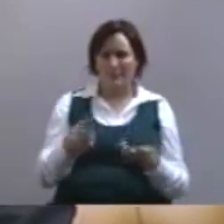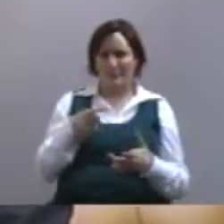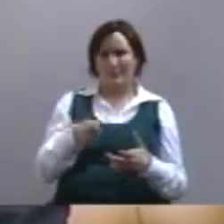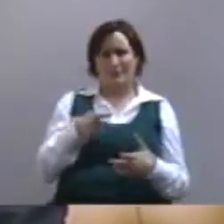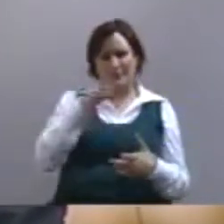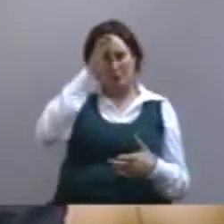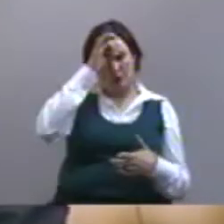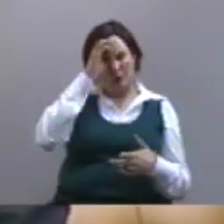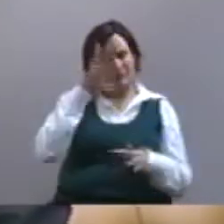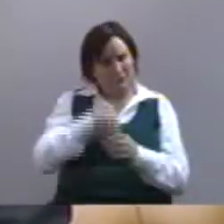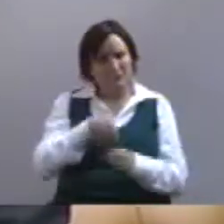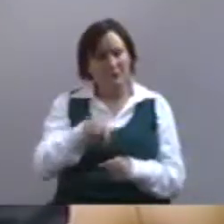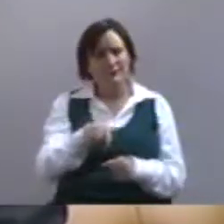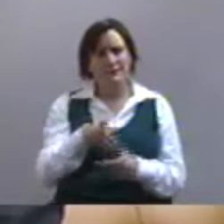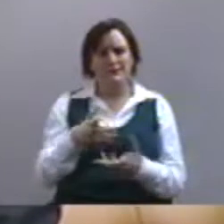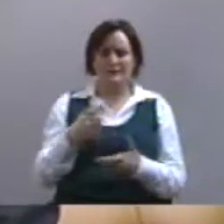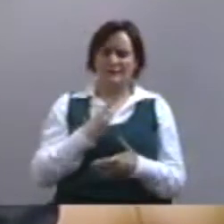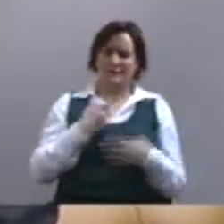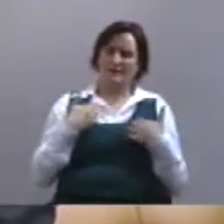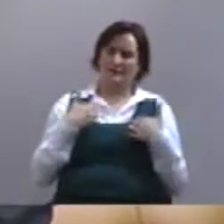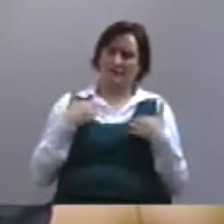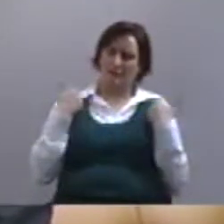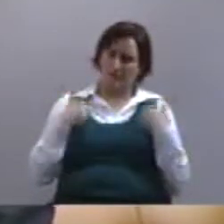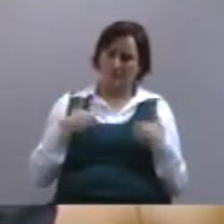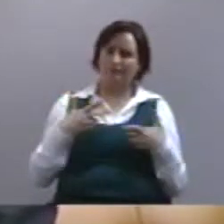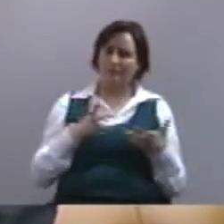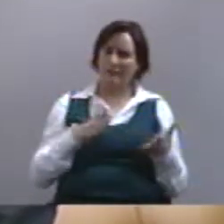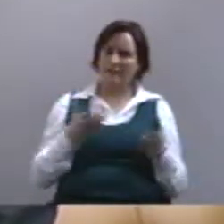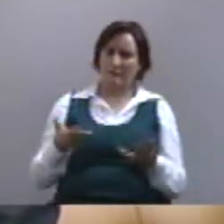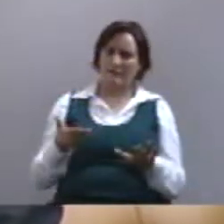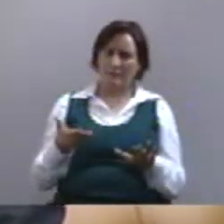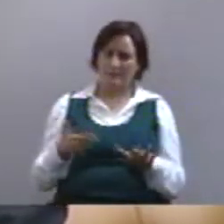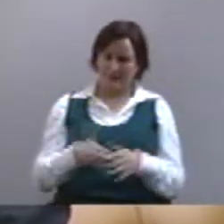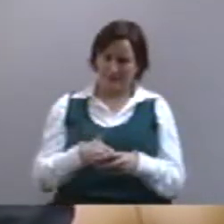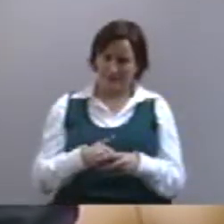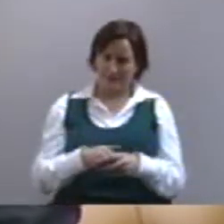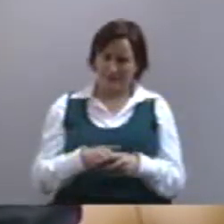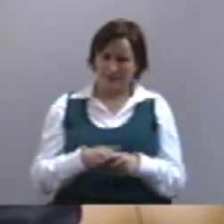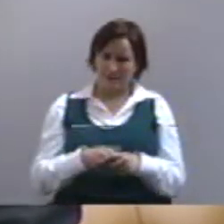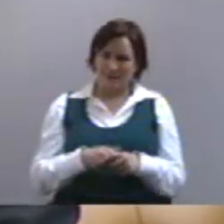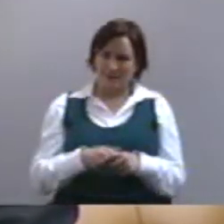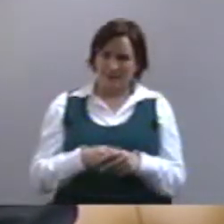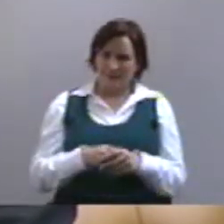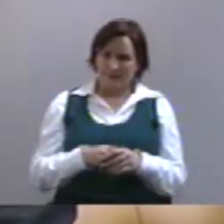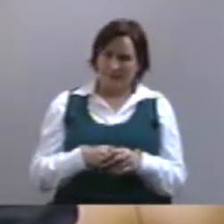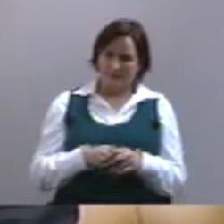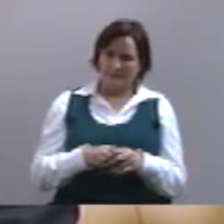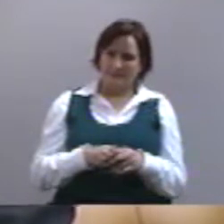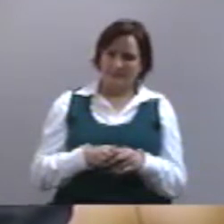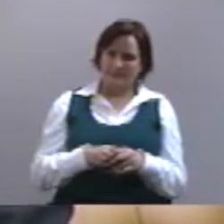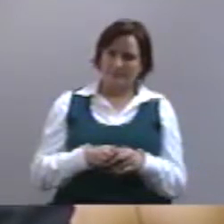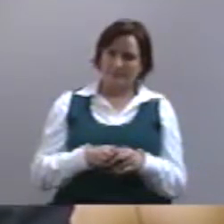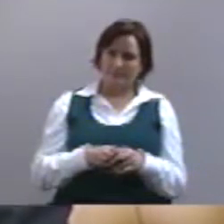blue have laid, or rather have paid, the price with their lives. We do not